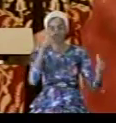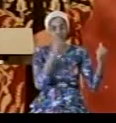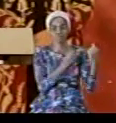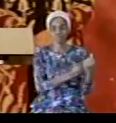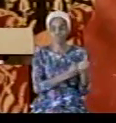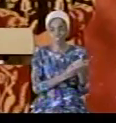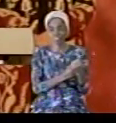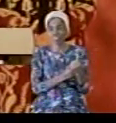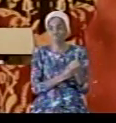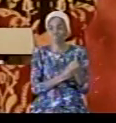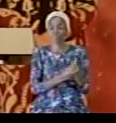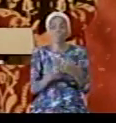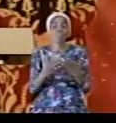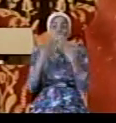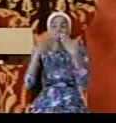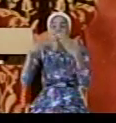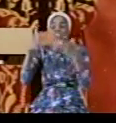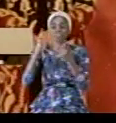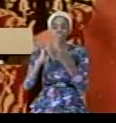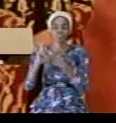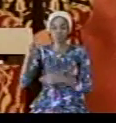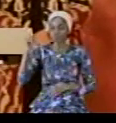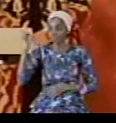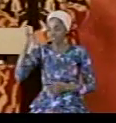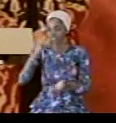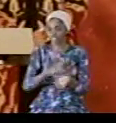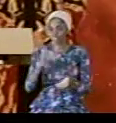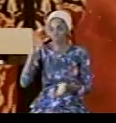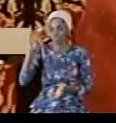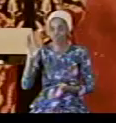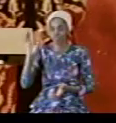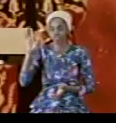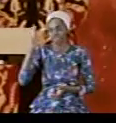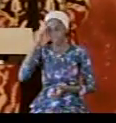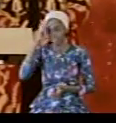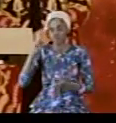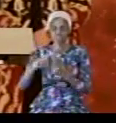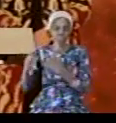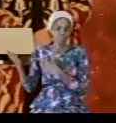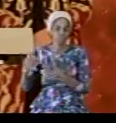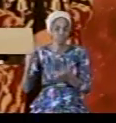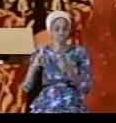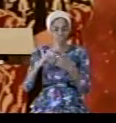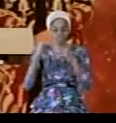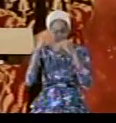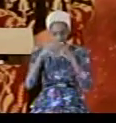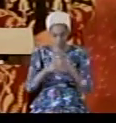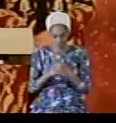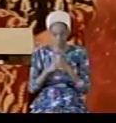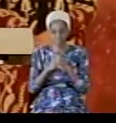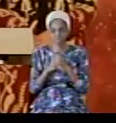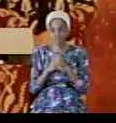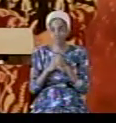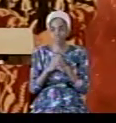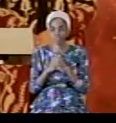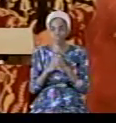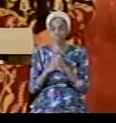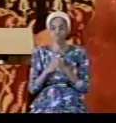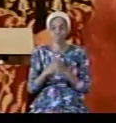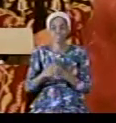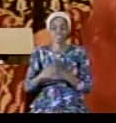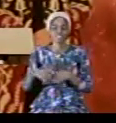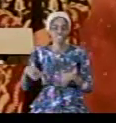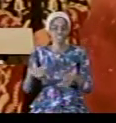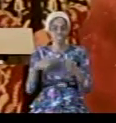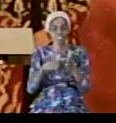Pastor Dr. Kumuyi, for inviting me to lead worship, and may God bless each of you during this